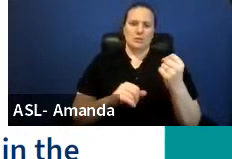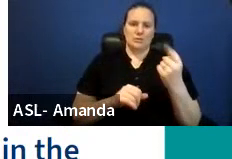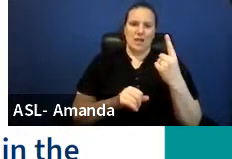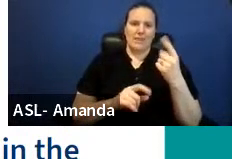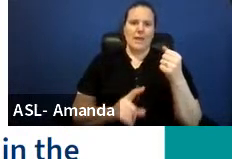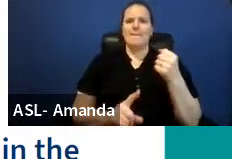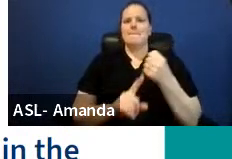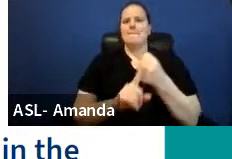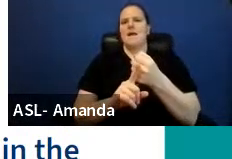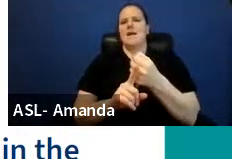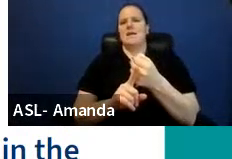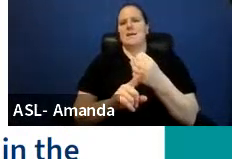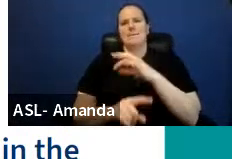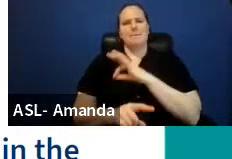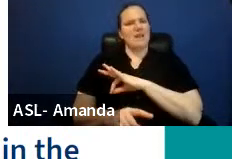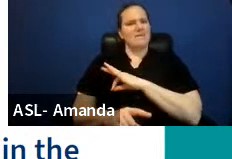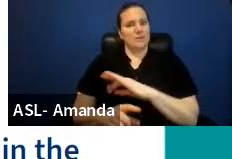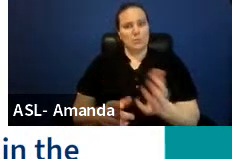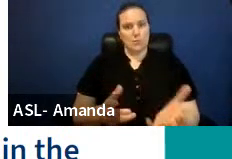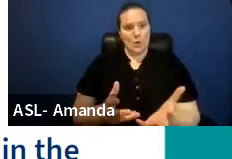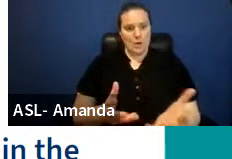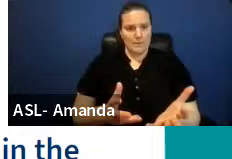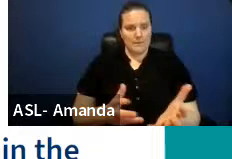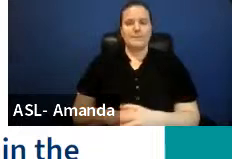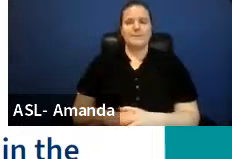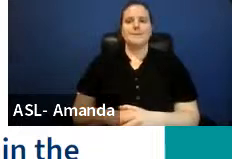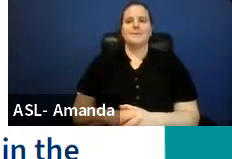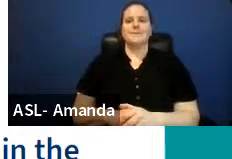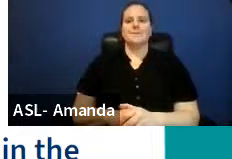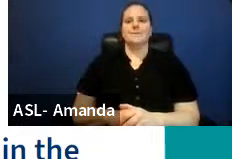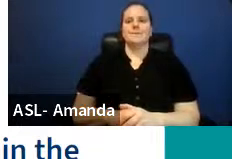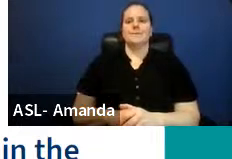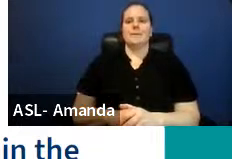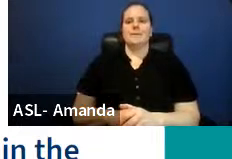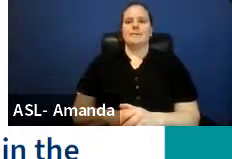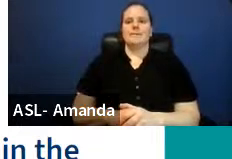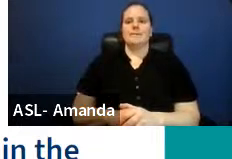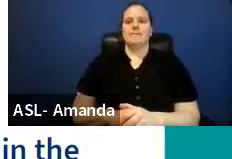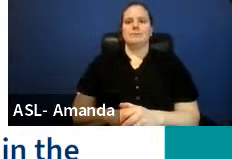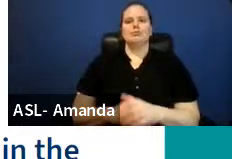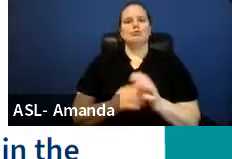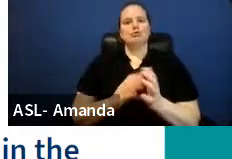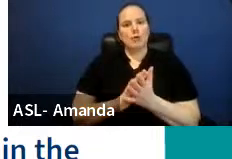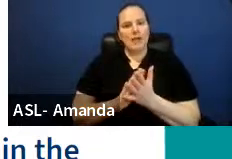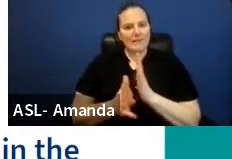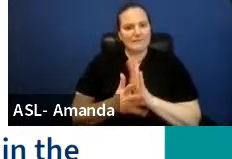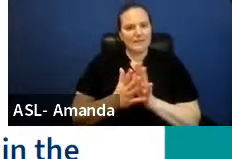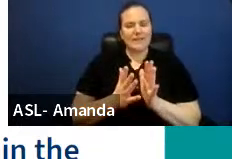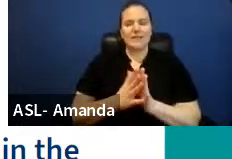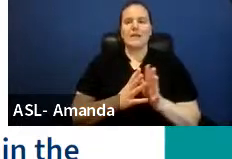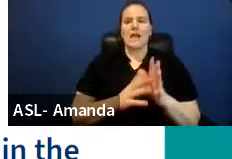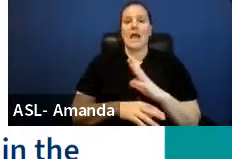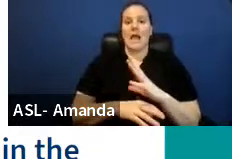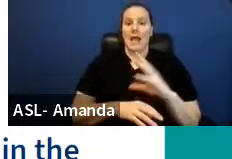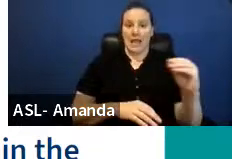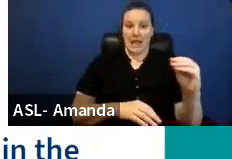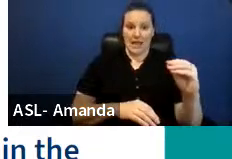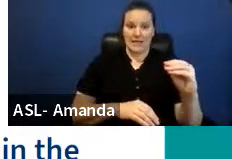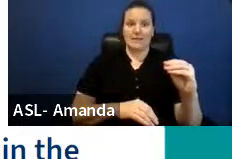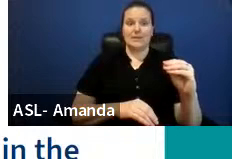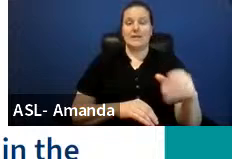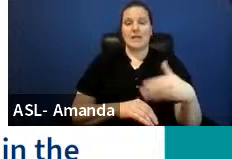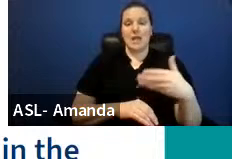impacts and benefits of that on not only the traffic, but also the